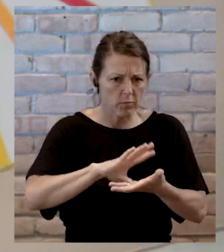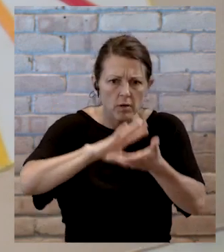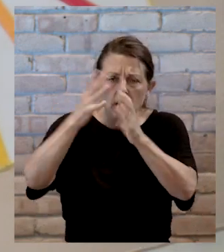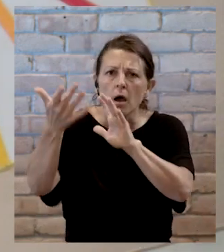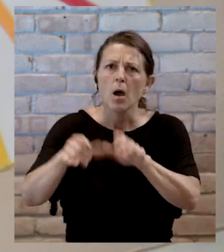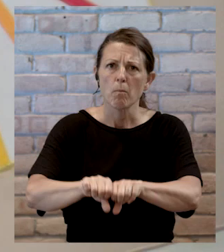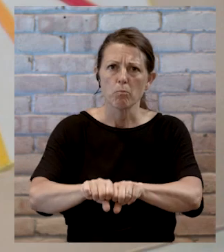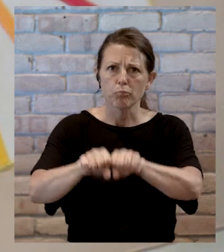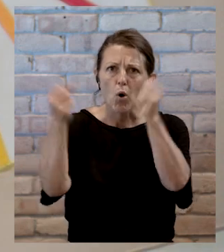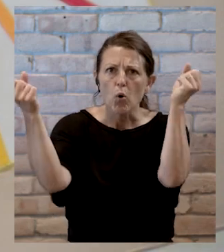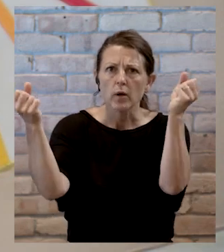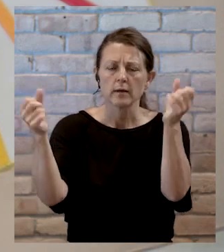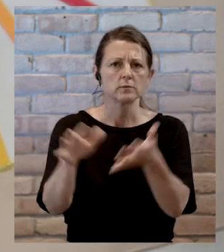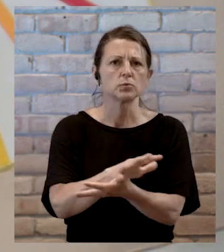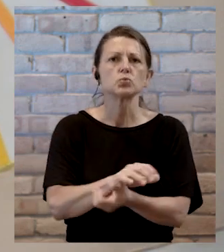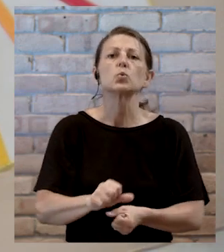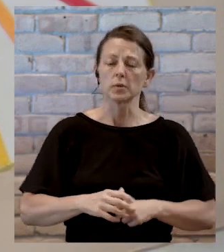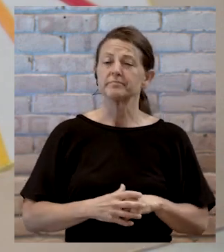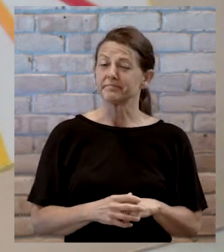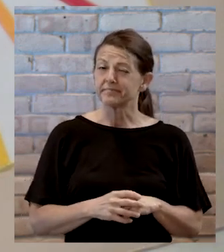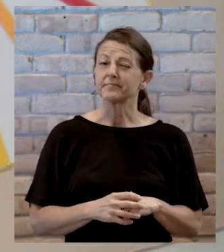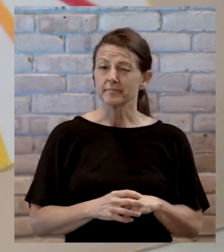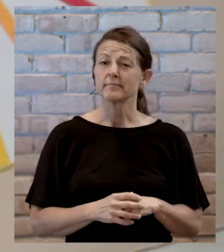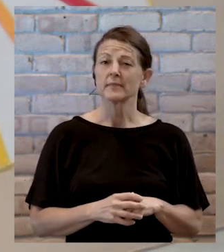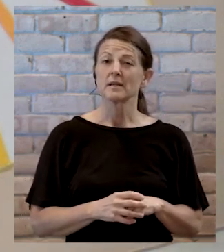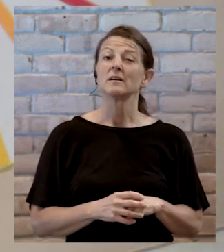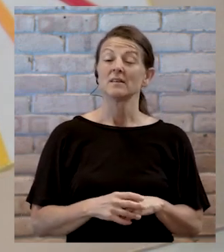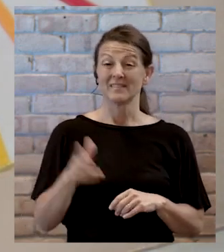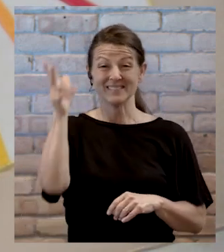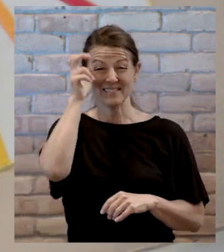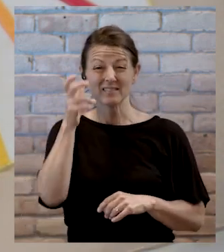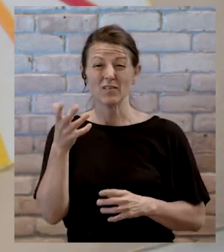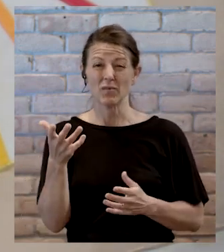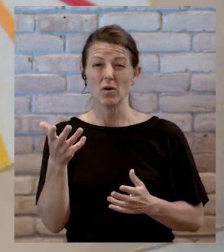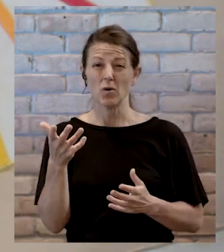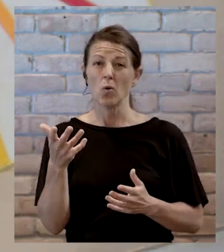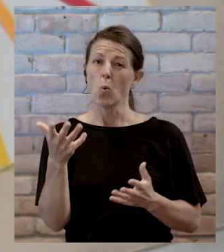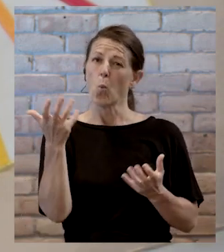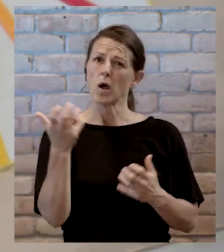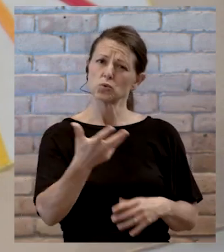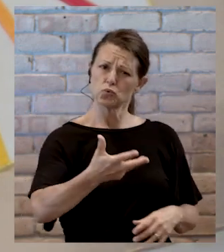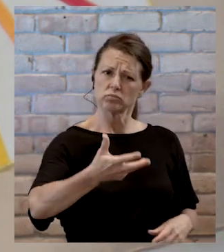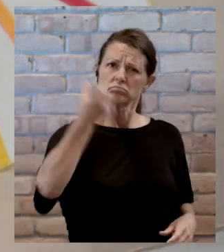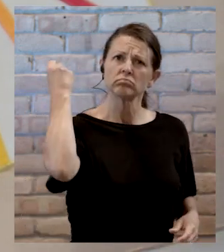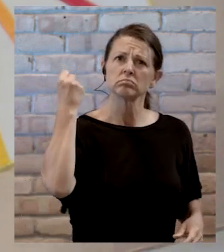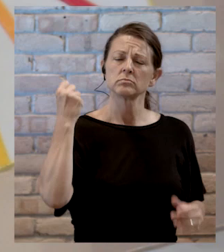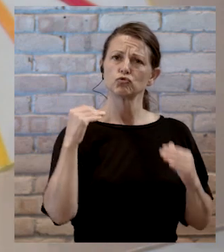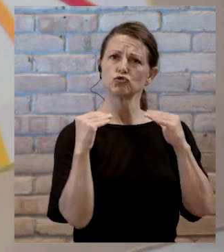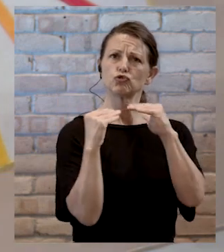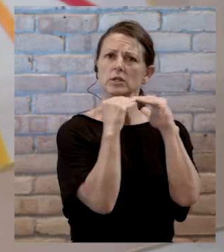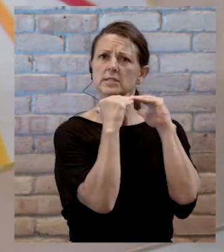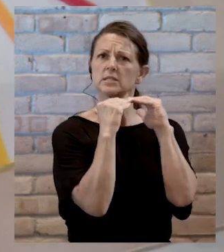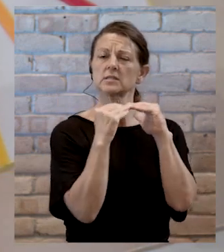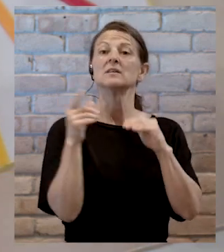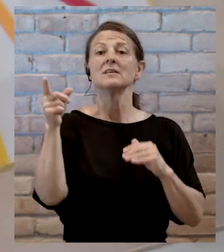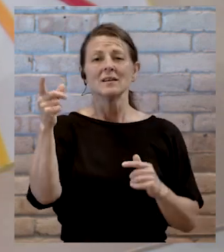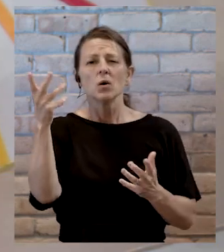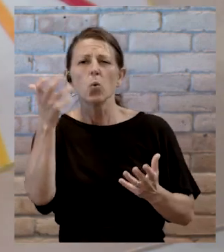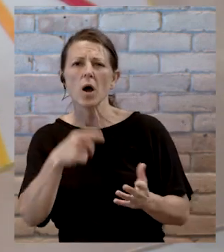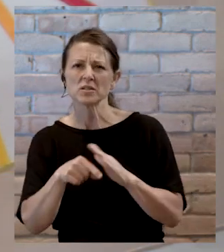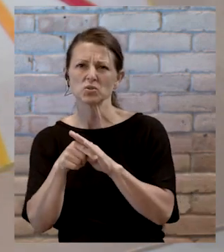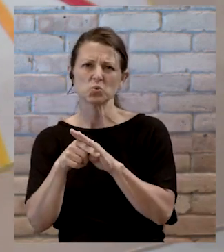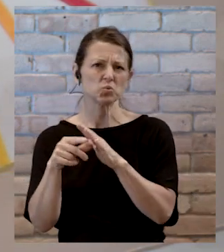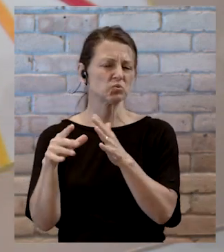and destruction. He's about stealing justice. He's about killing